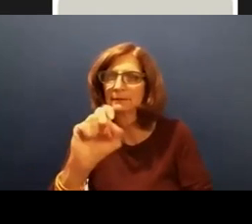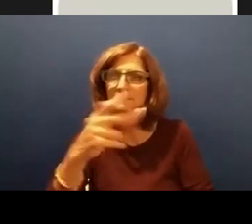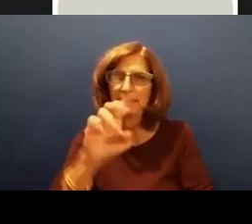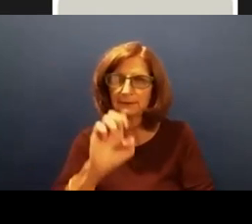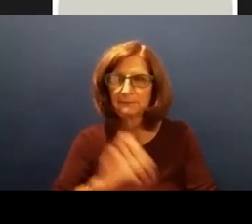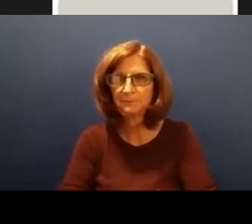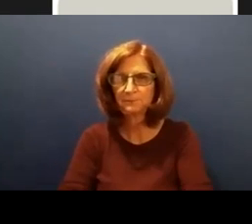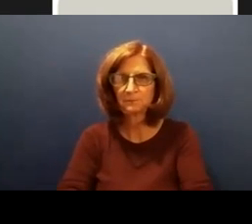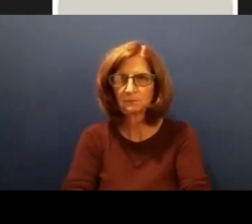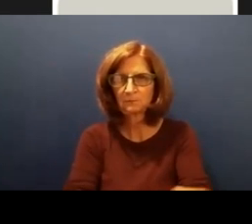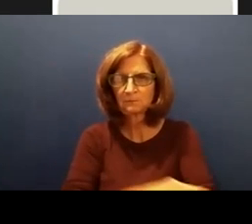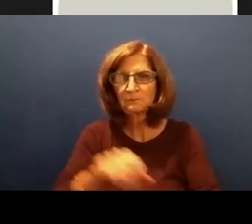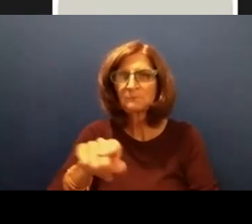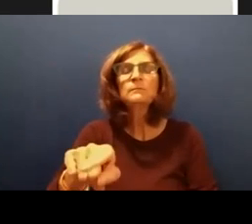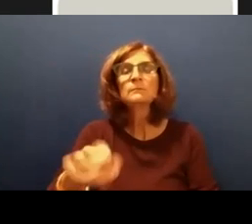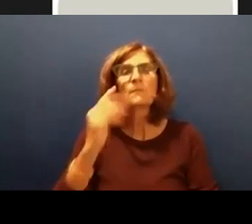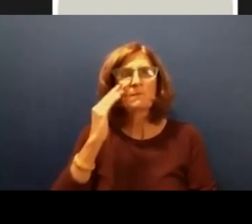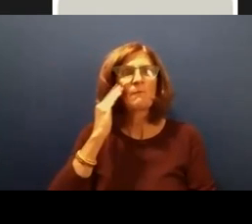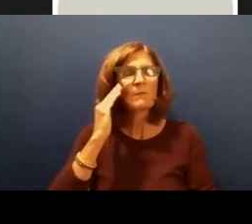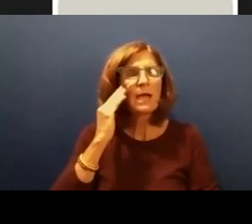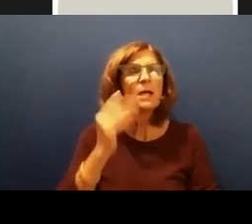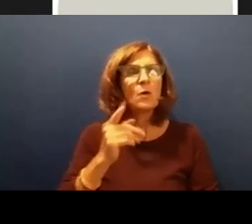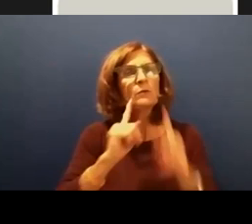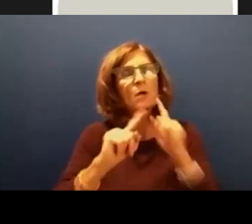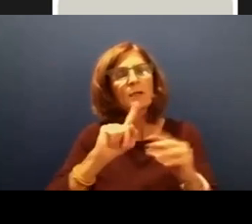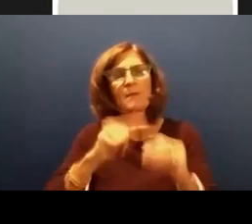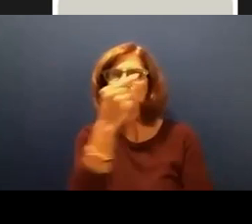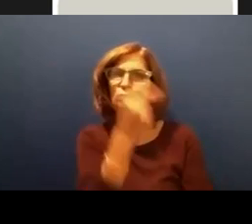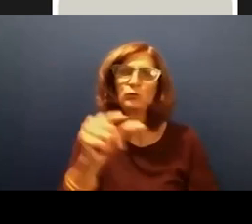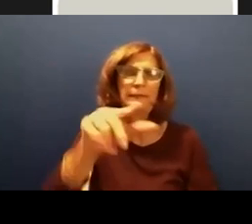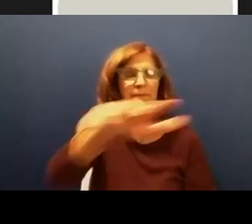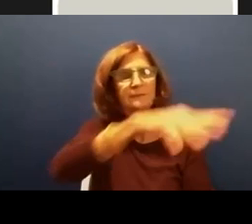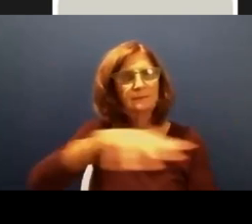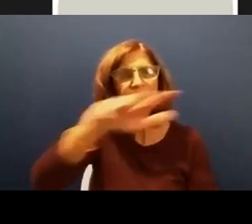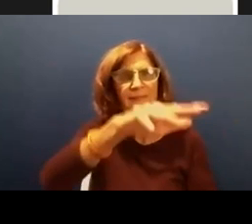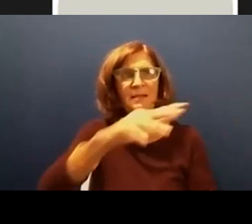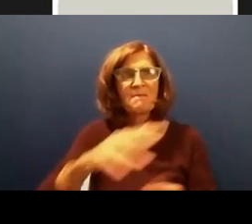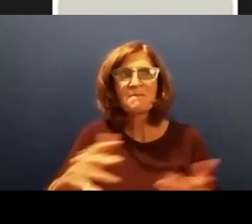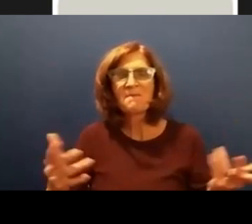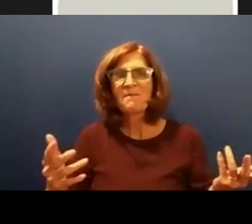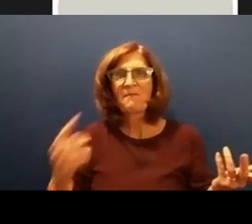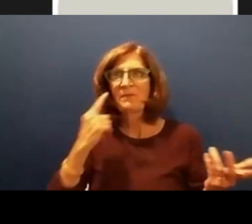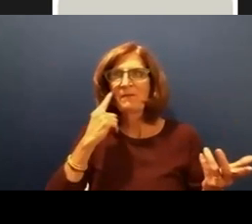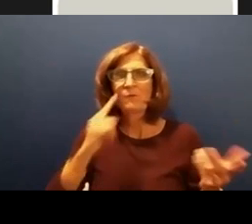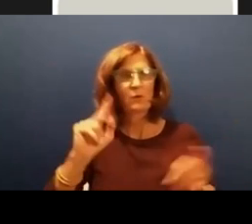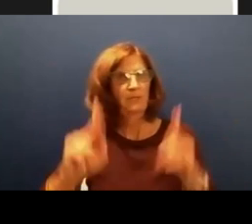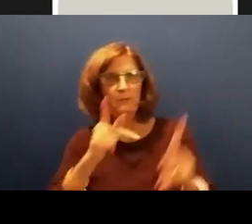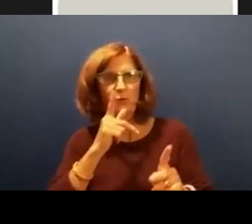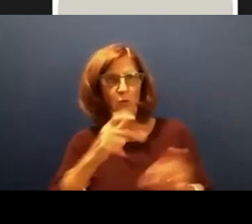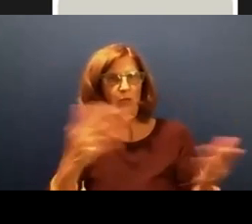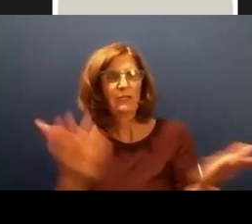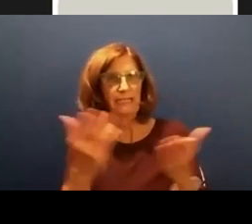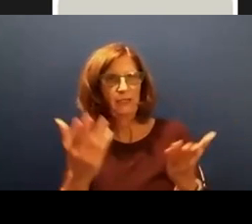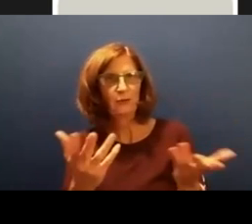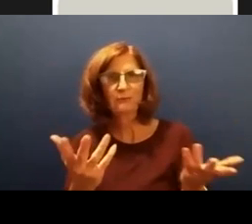I know at one point you were talking extensively about green space being a part of this project. Just for those listening on the call, could you talk a little bit